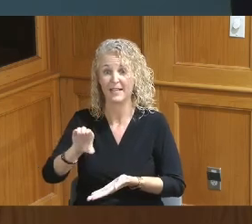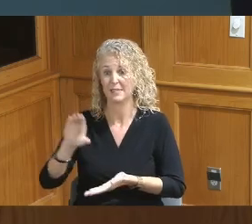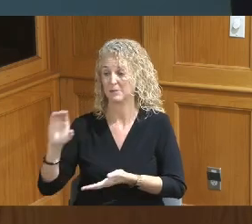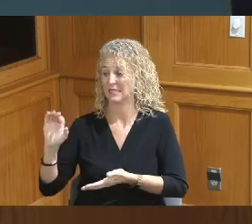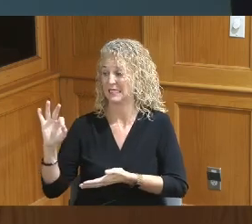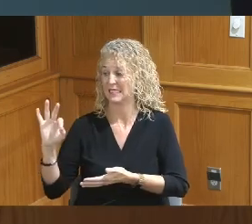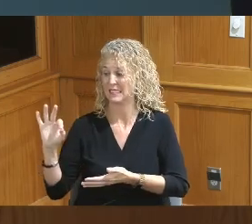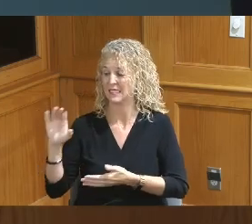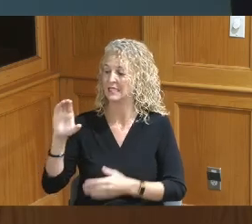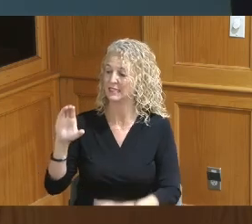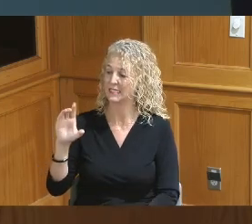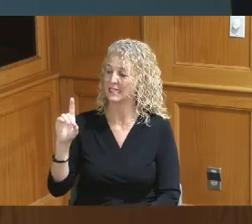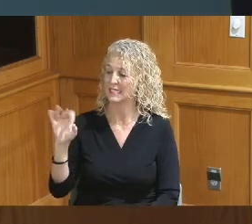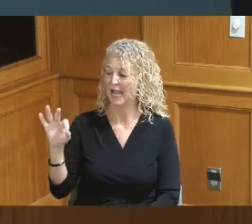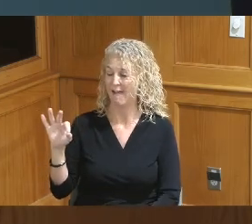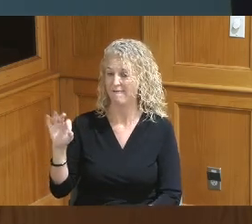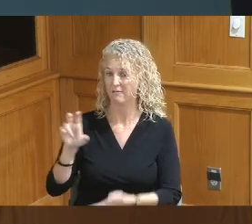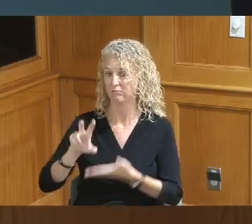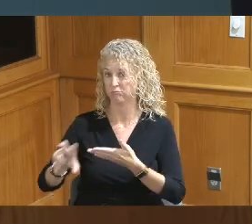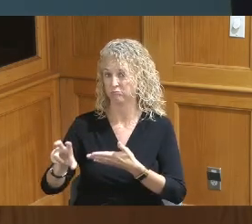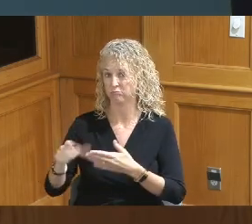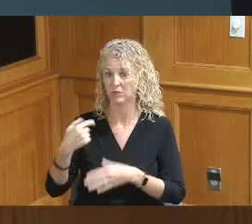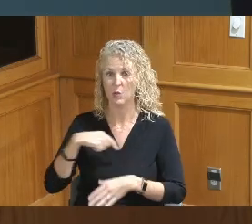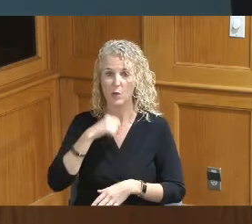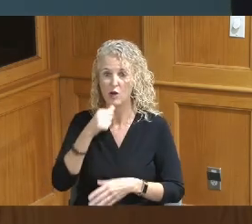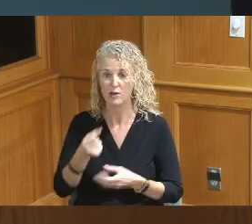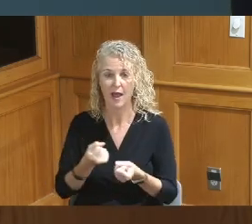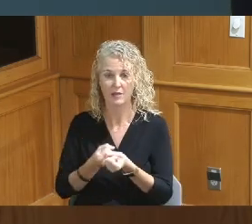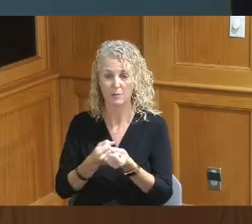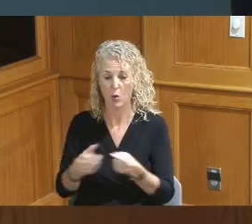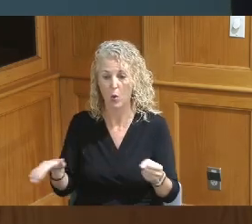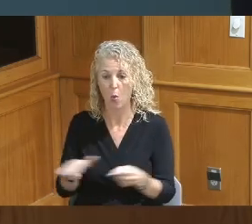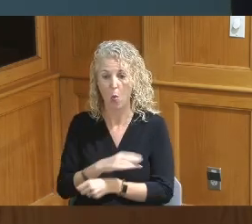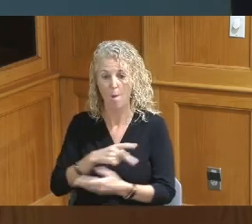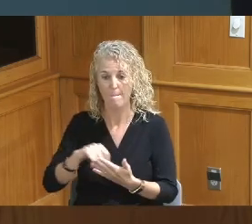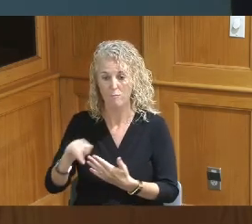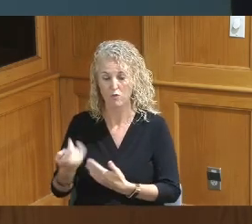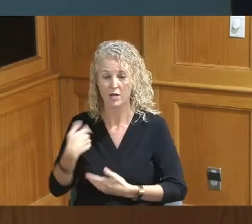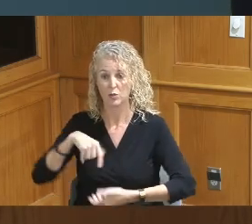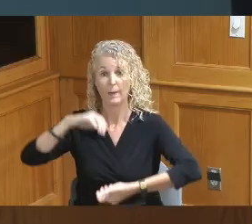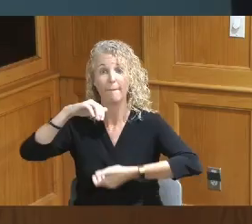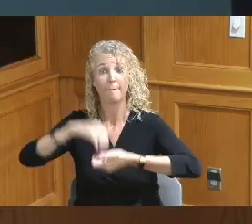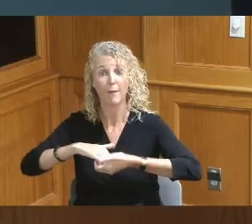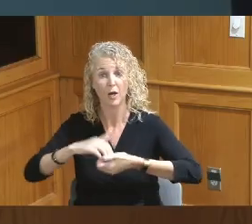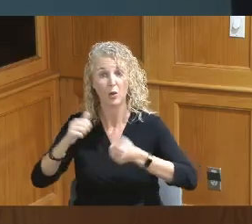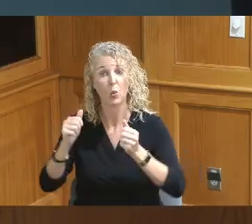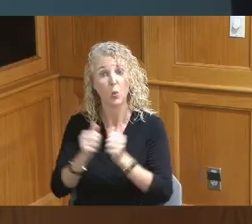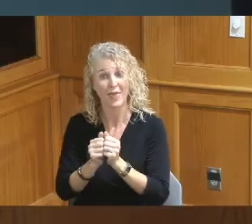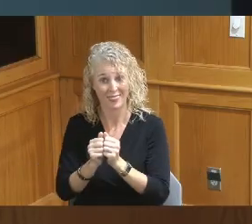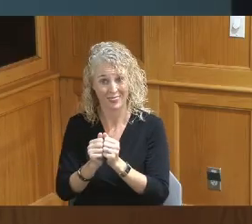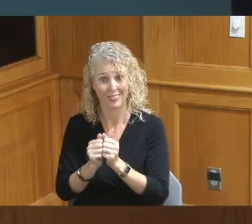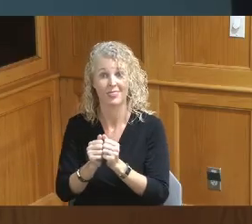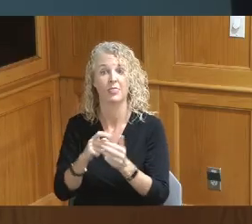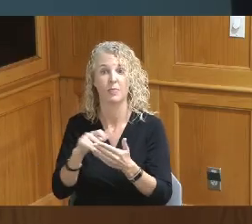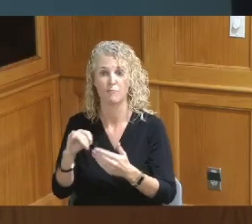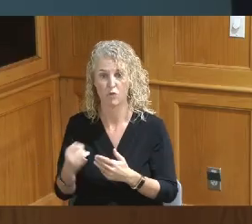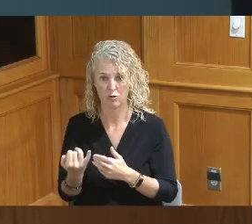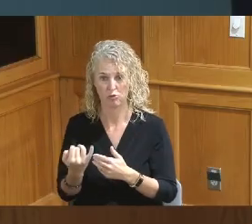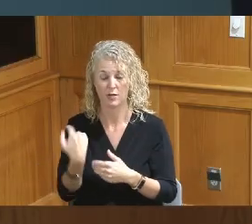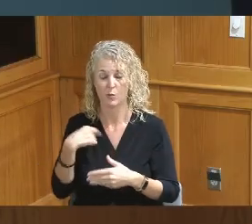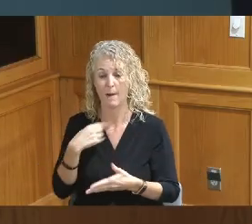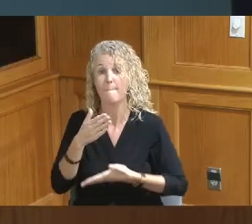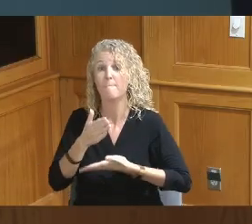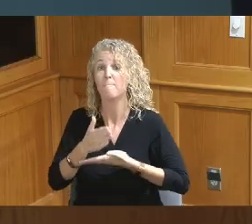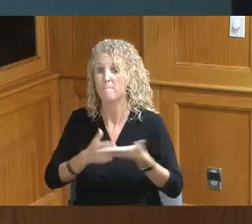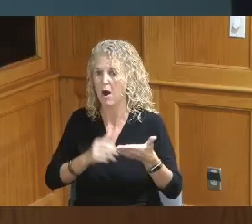make towards the project, because obviously we're not funding the whole project, we are partners in filling in as part of that